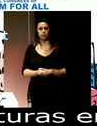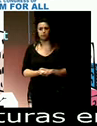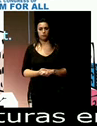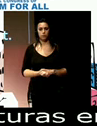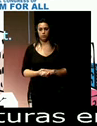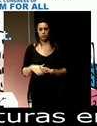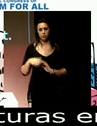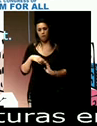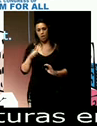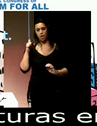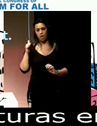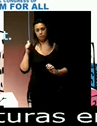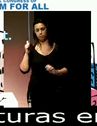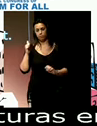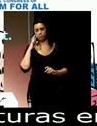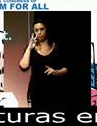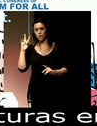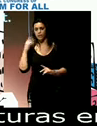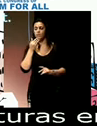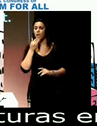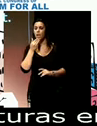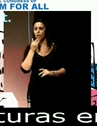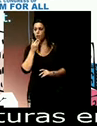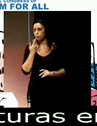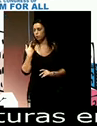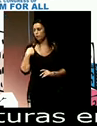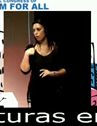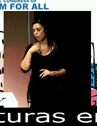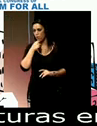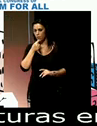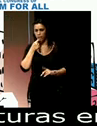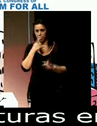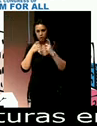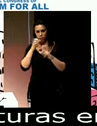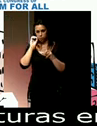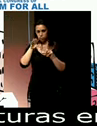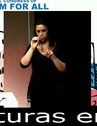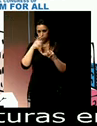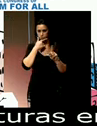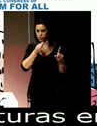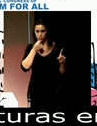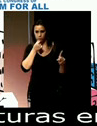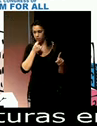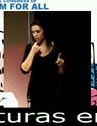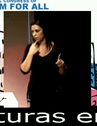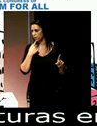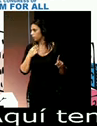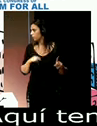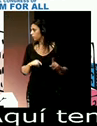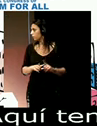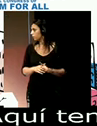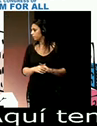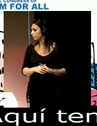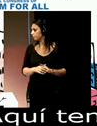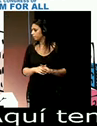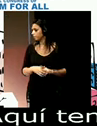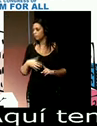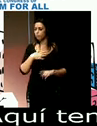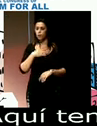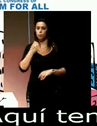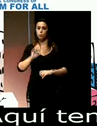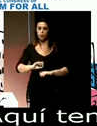is friendly and easy. Using the keyboard is a normal complement. Switch on-off system and drop and